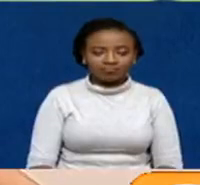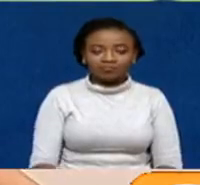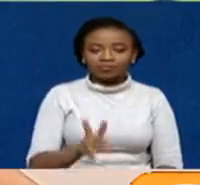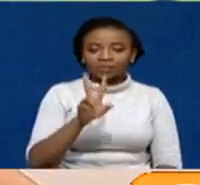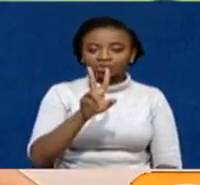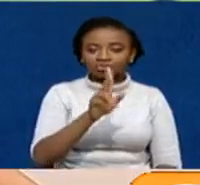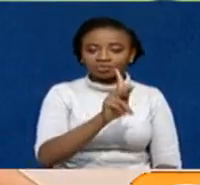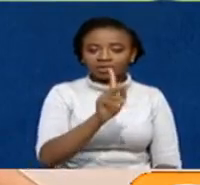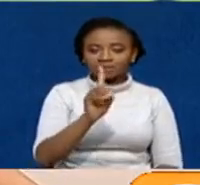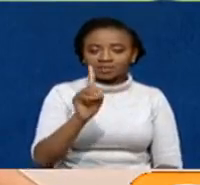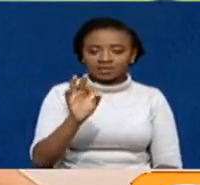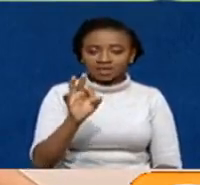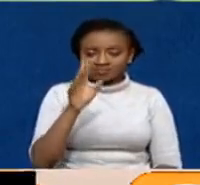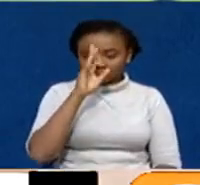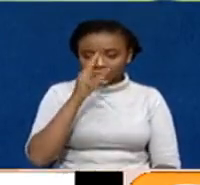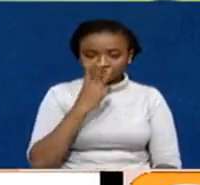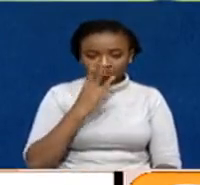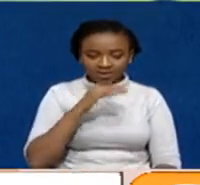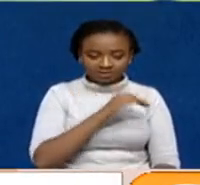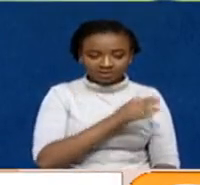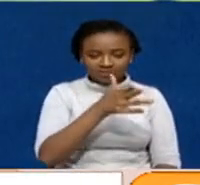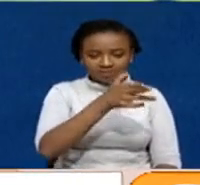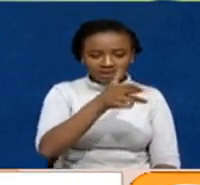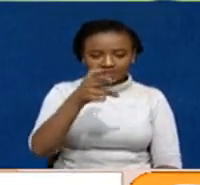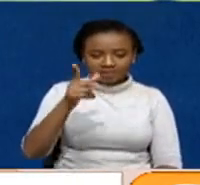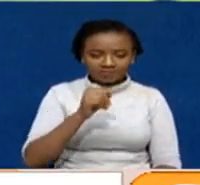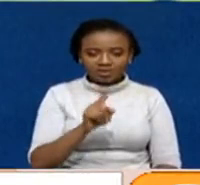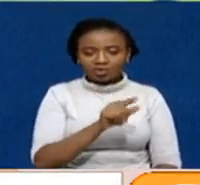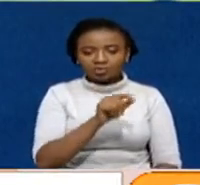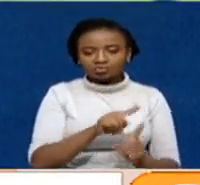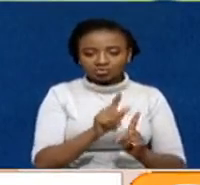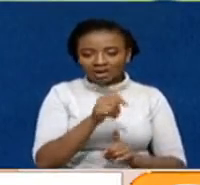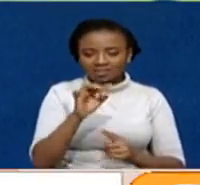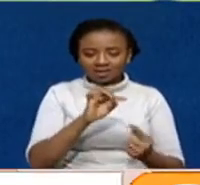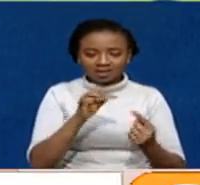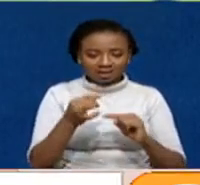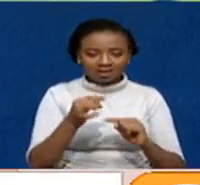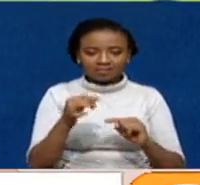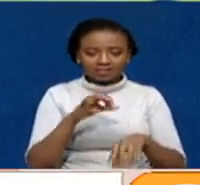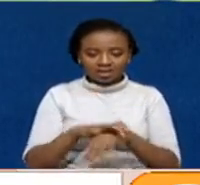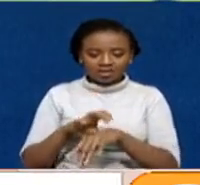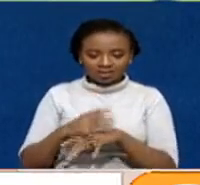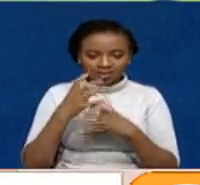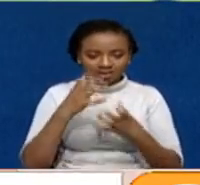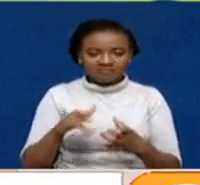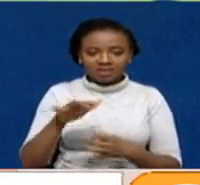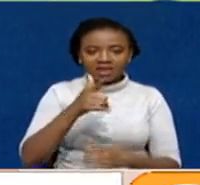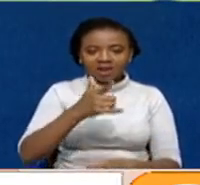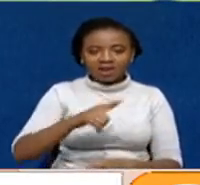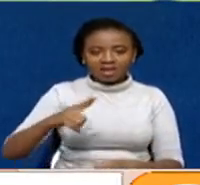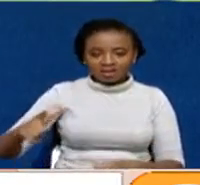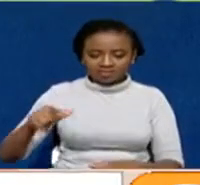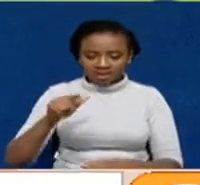Two Kenya Defence Forces soldiers were Wednesday evening shot dead and others injured after an ambush by suspected bandits in Laikipia